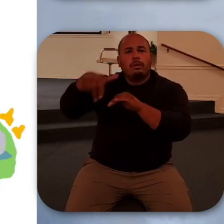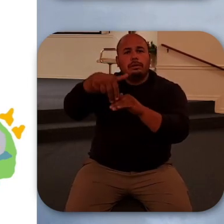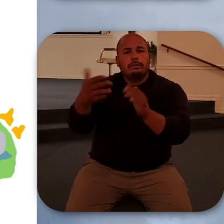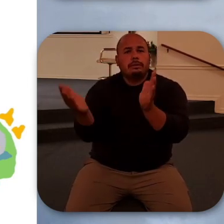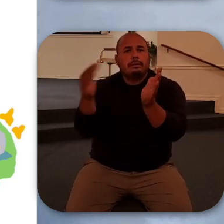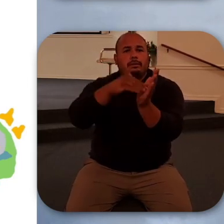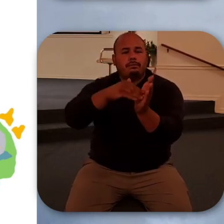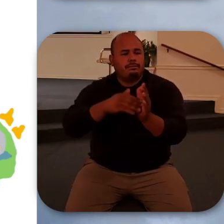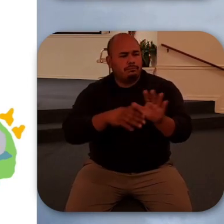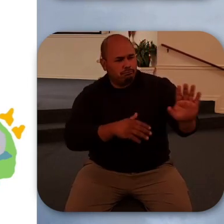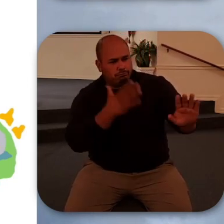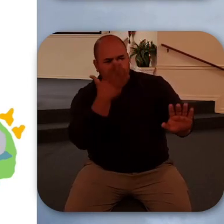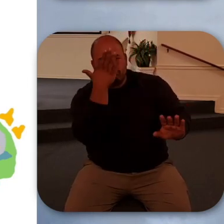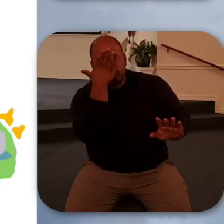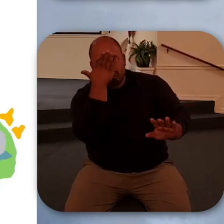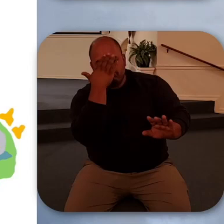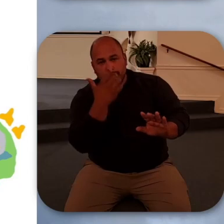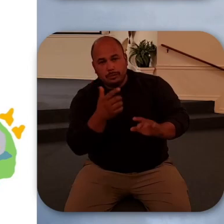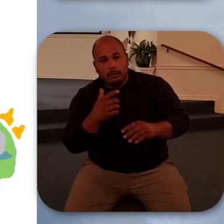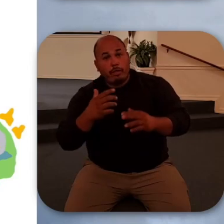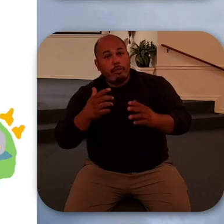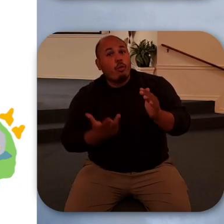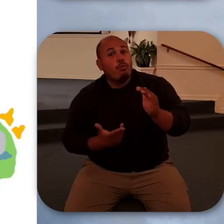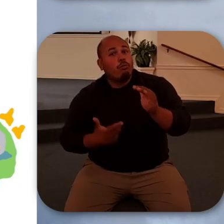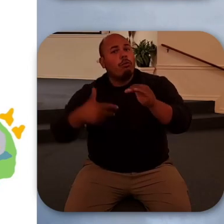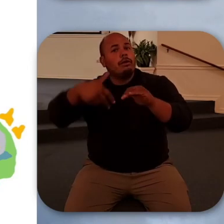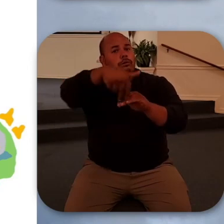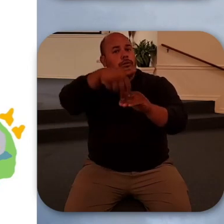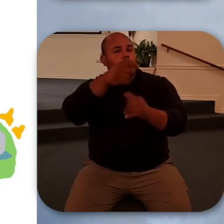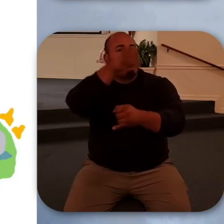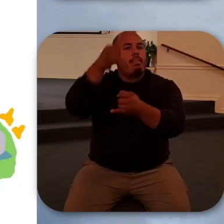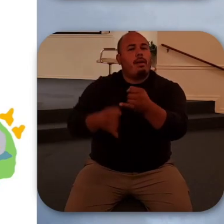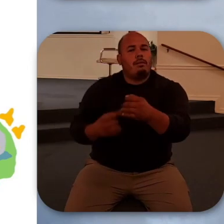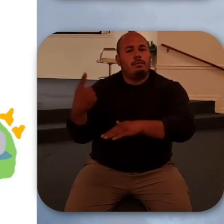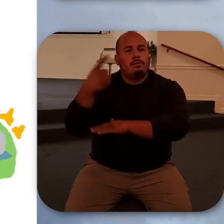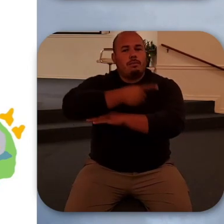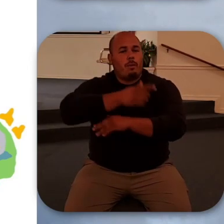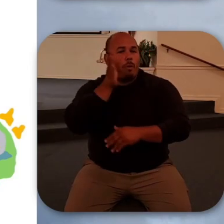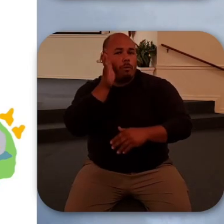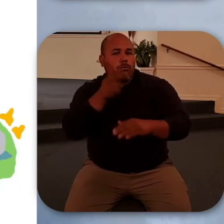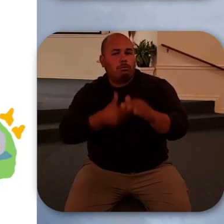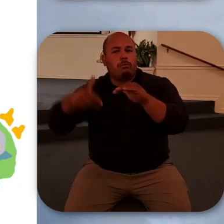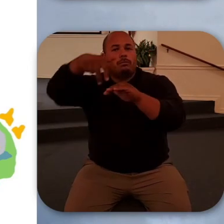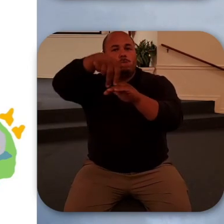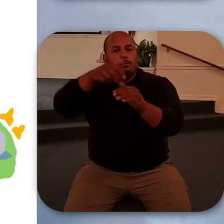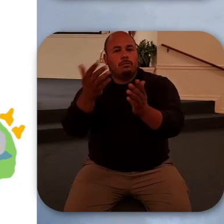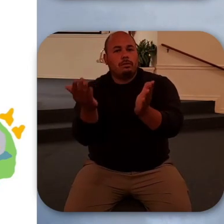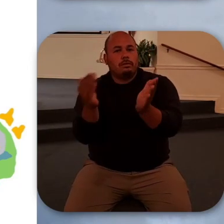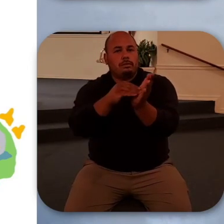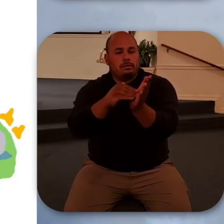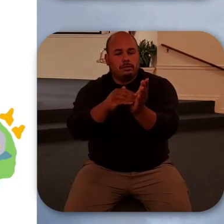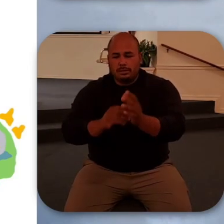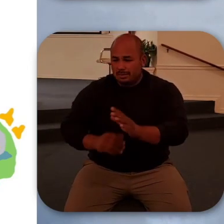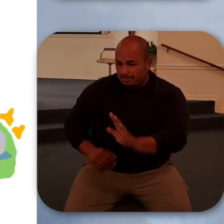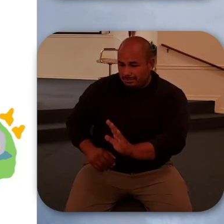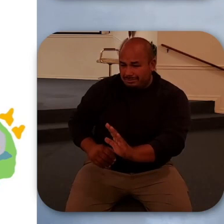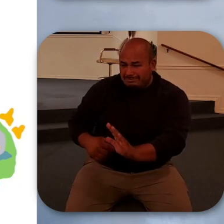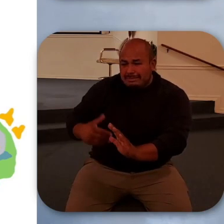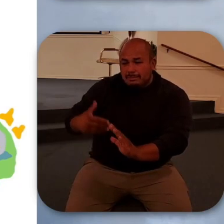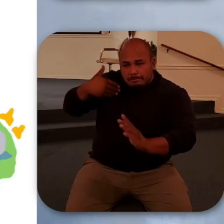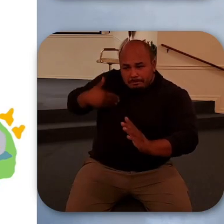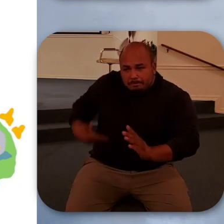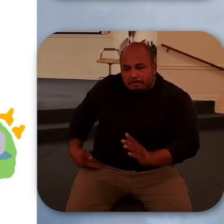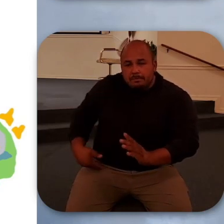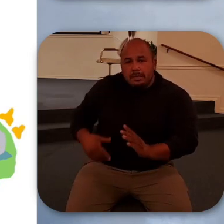again in the resurrection at the last day. Jesus said to her, I am the resurrection